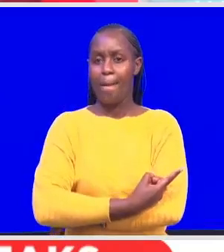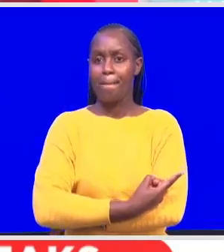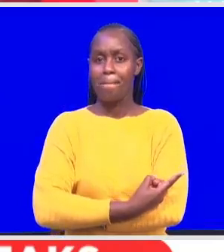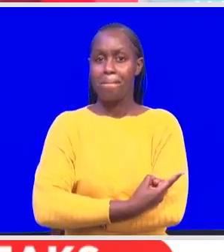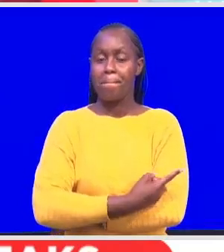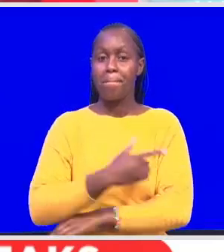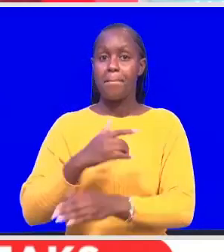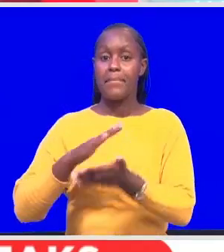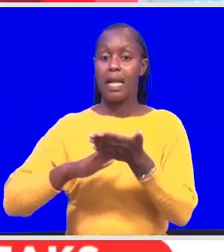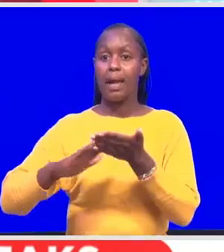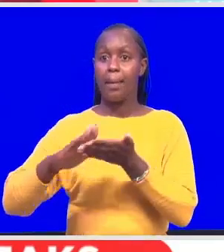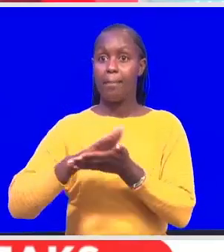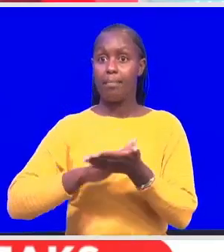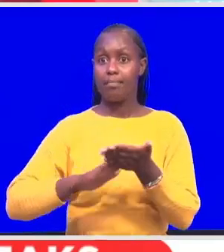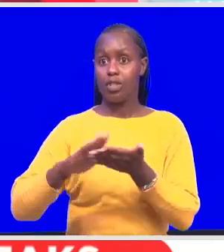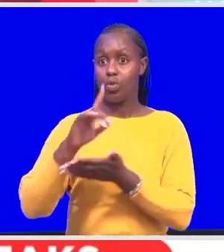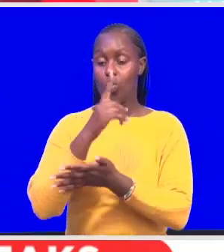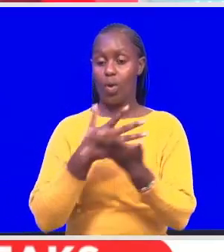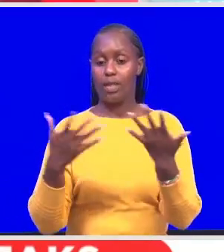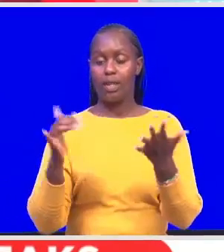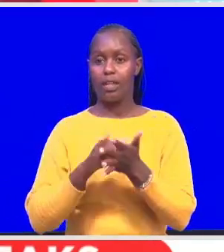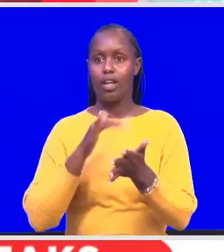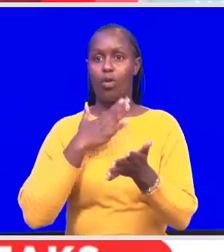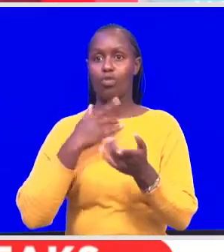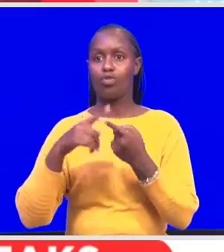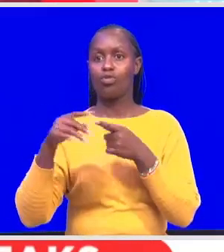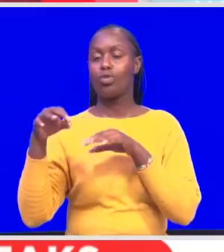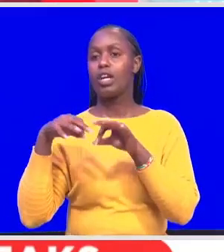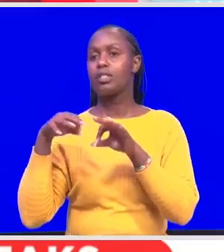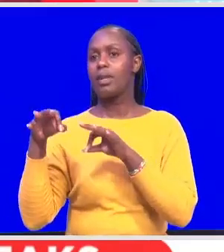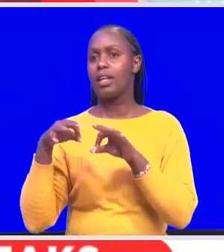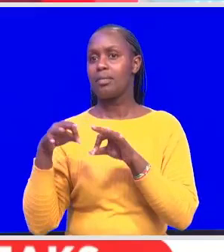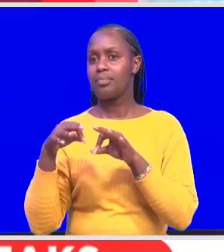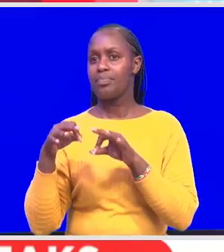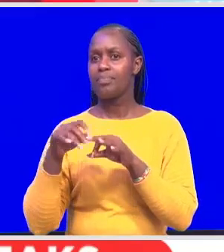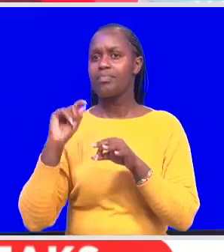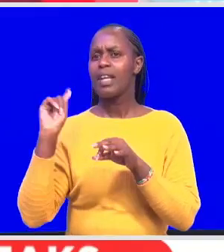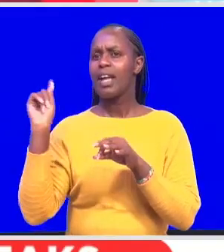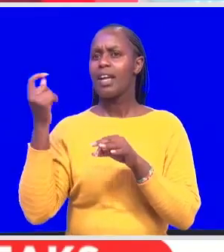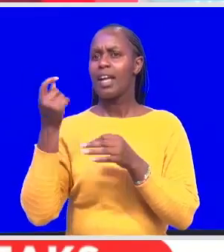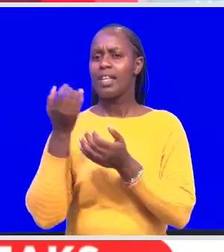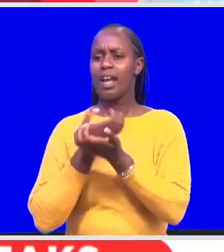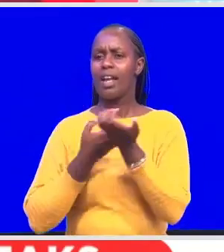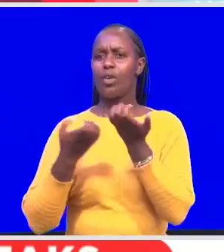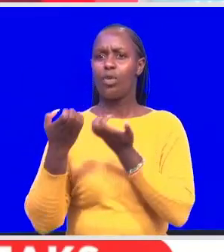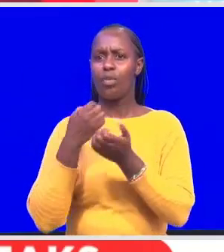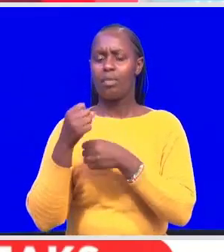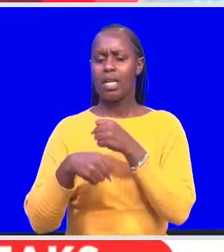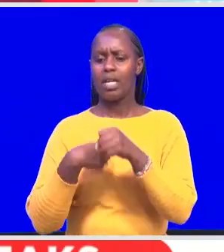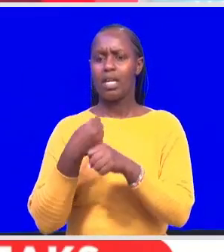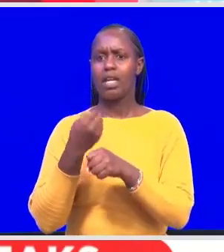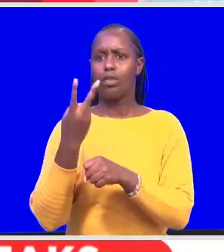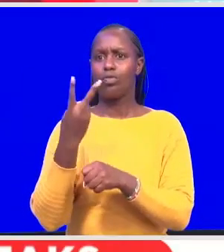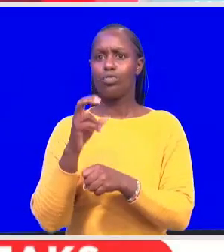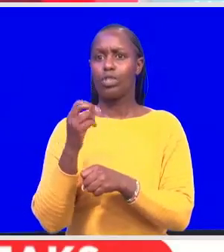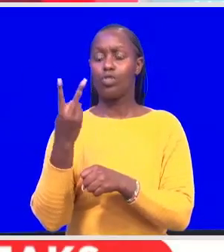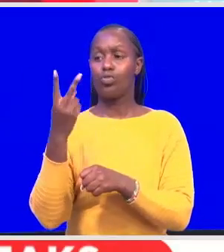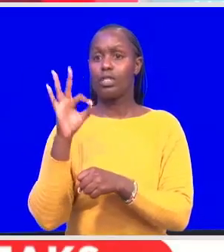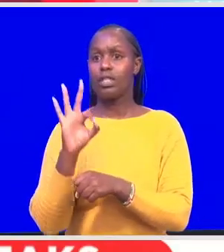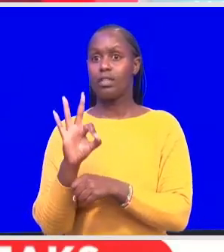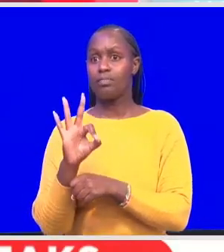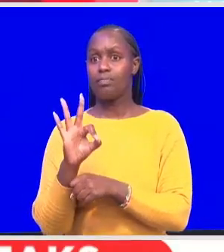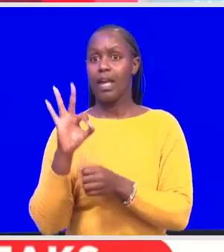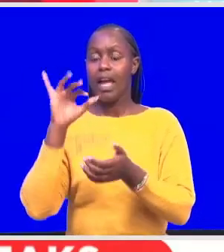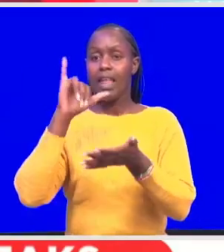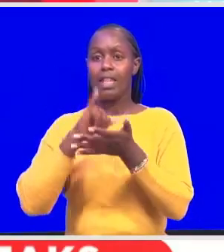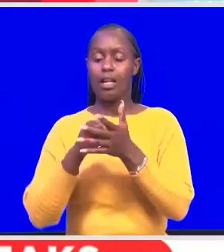is based on one thing that I want to describe. Right. The economy of Kenya in the year 2023 grew. Right. It